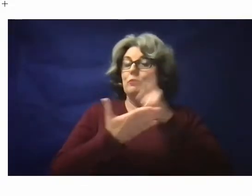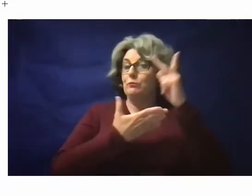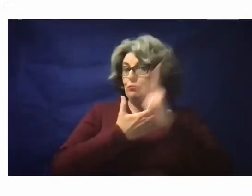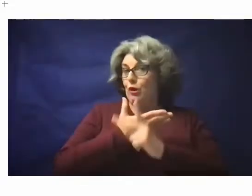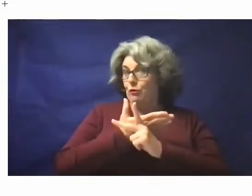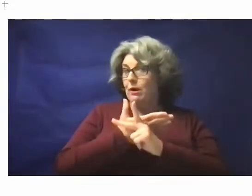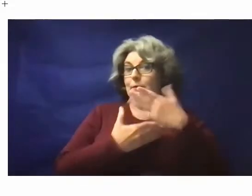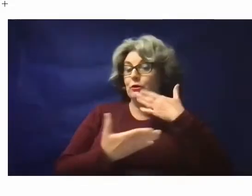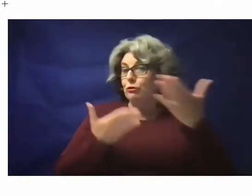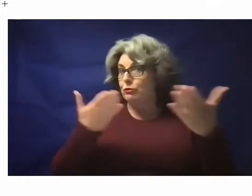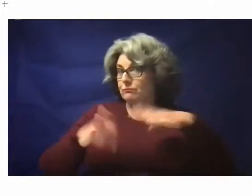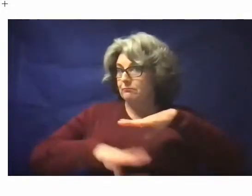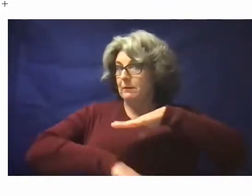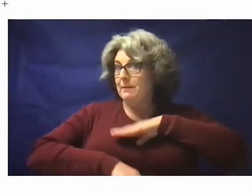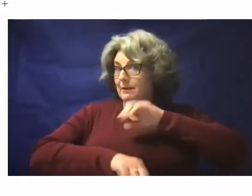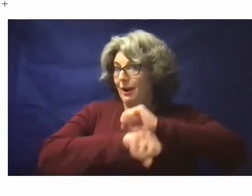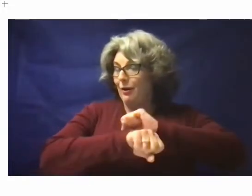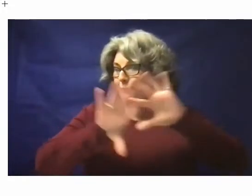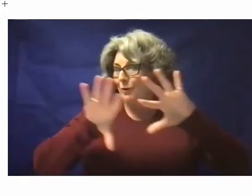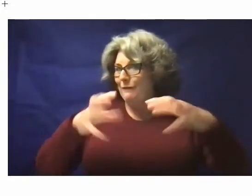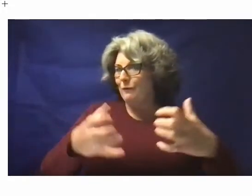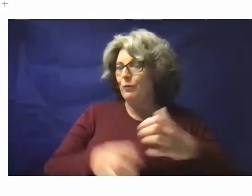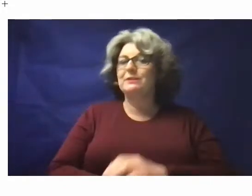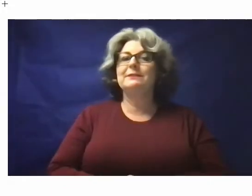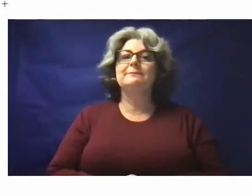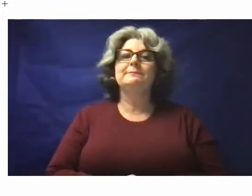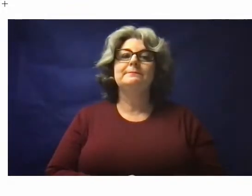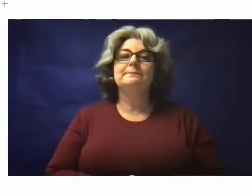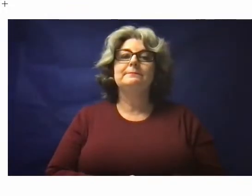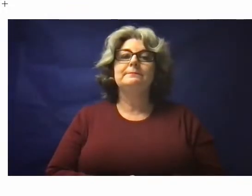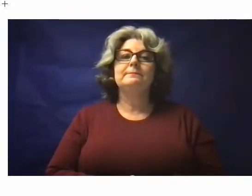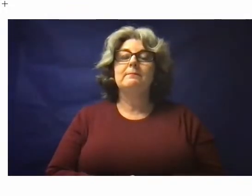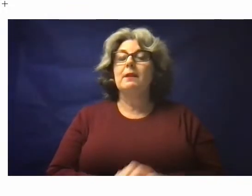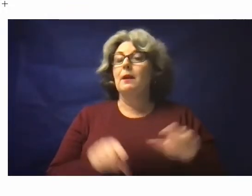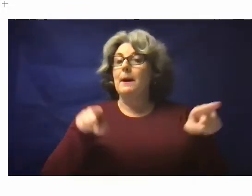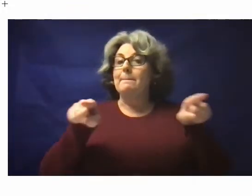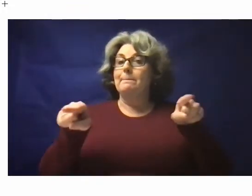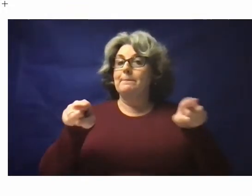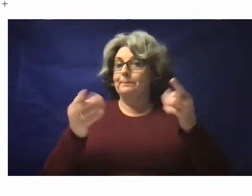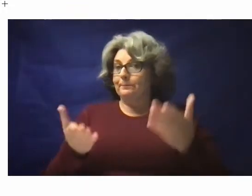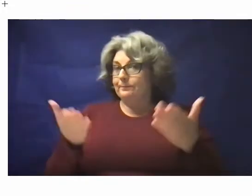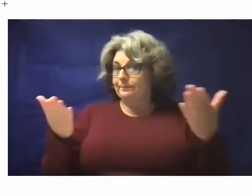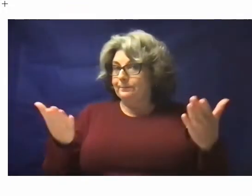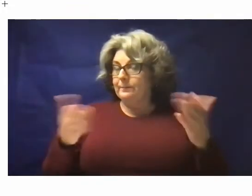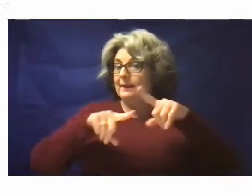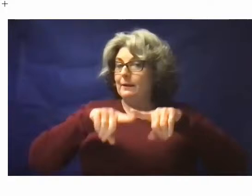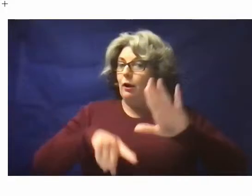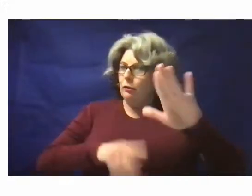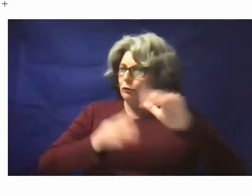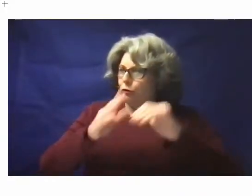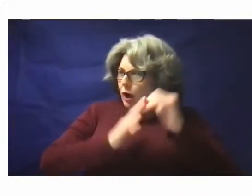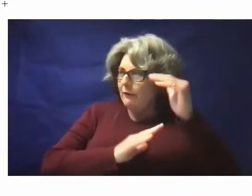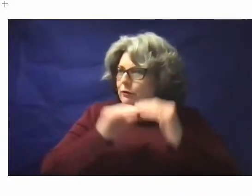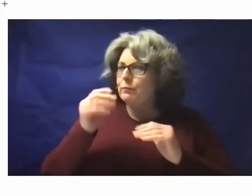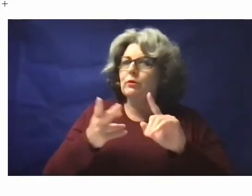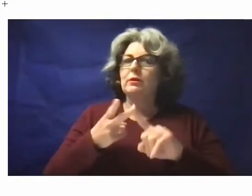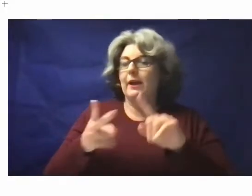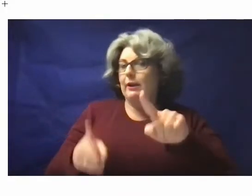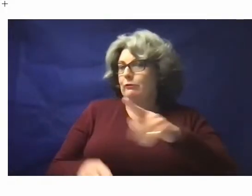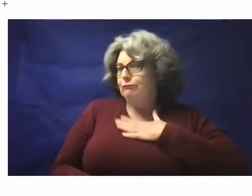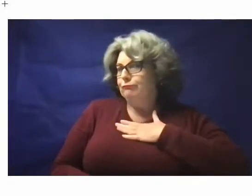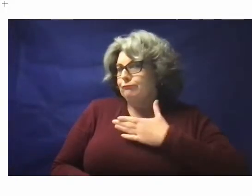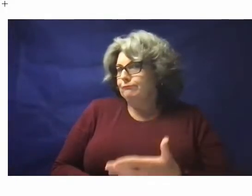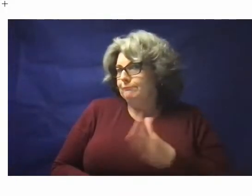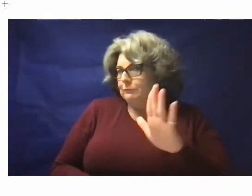services that meet our workforce. But those two things are based on your comfort level and your willingness. So